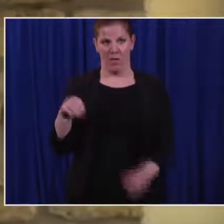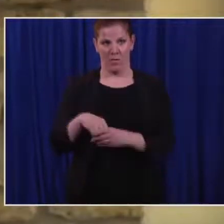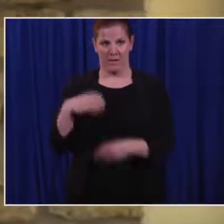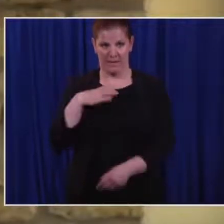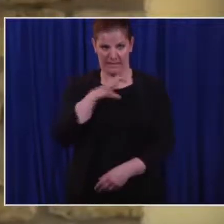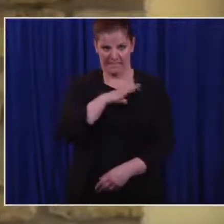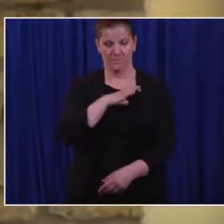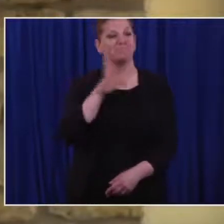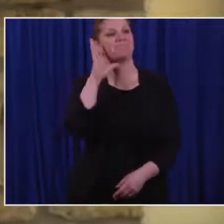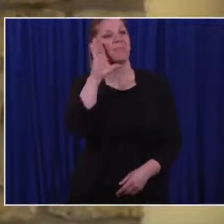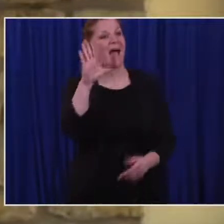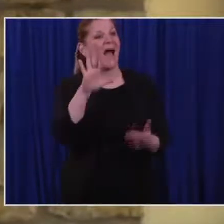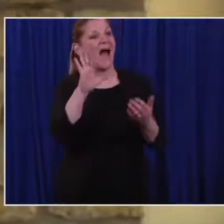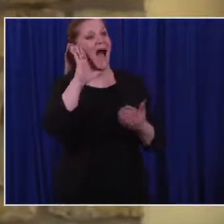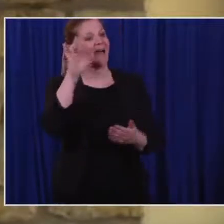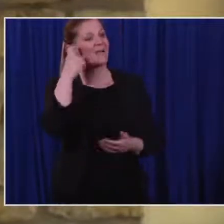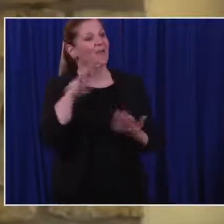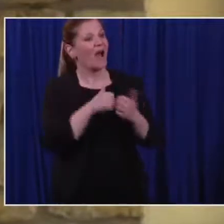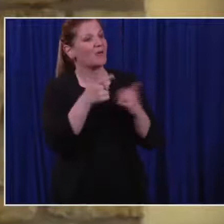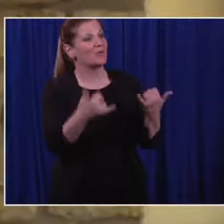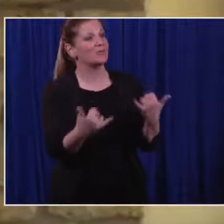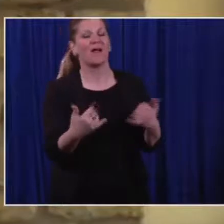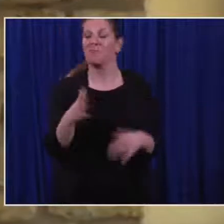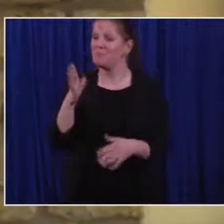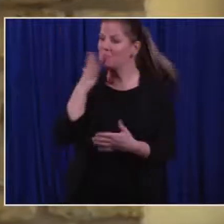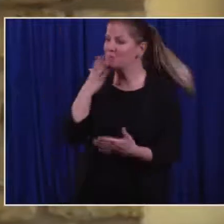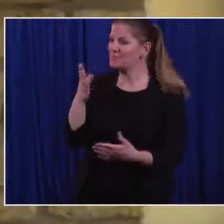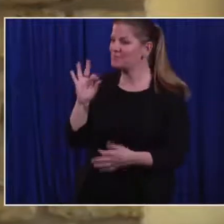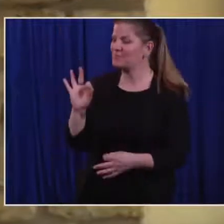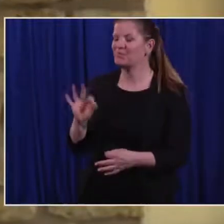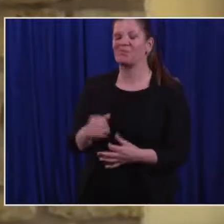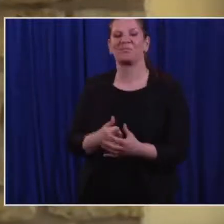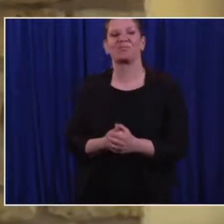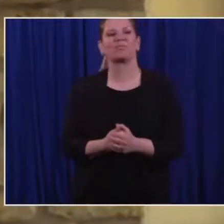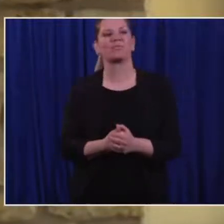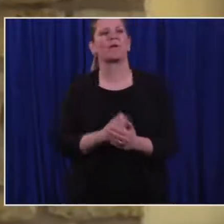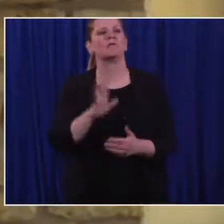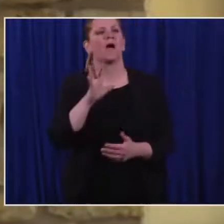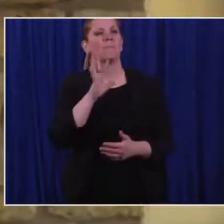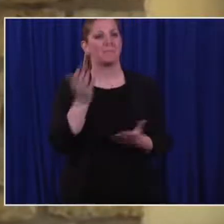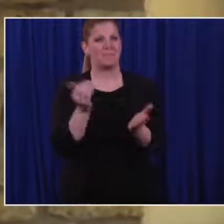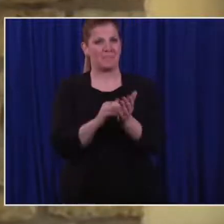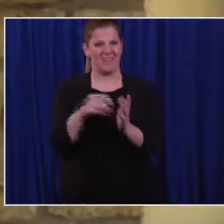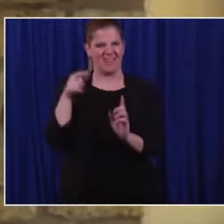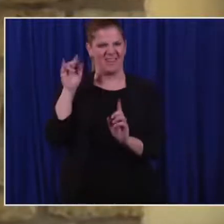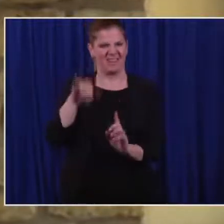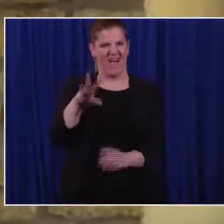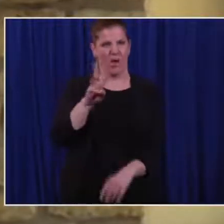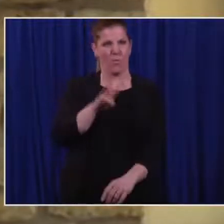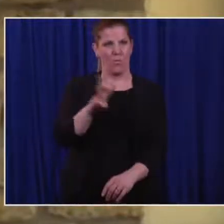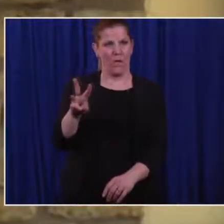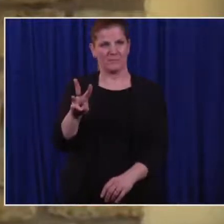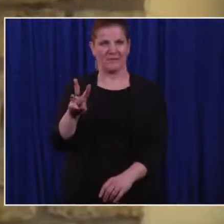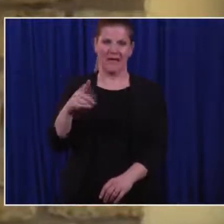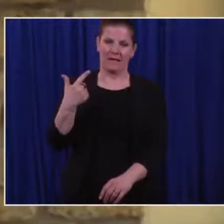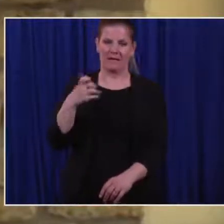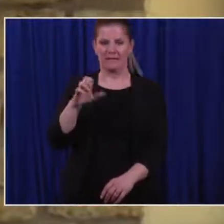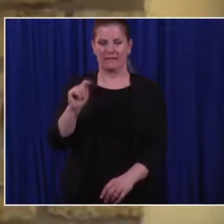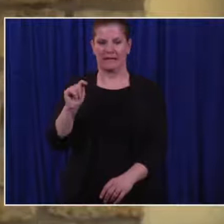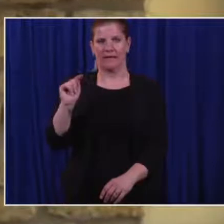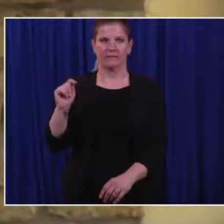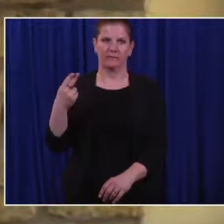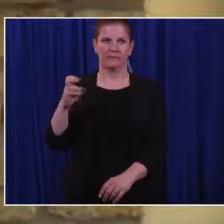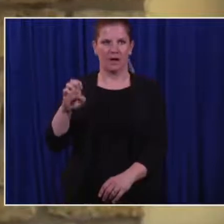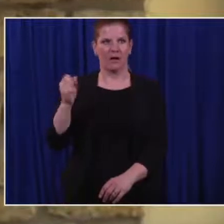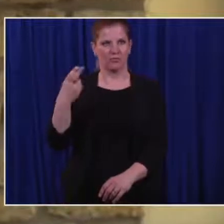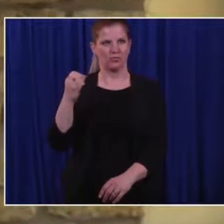sir. Good. Hey, I'd like to go back to the centralized sign-up website for the state. A few weeks ago when you announced sort of